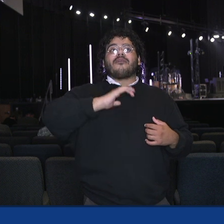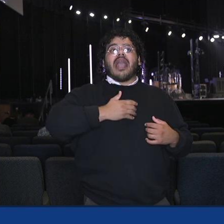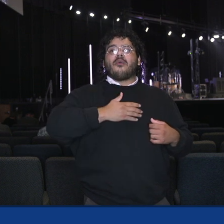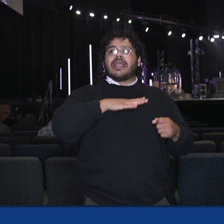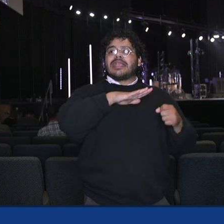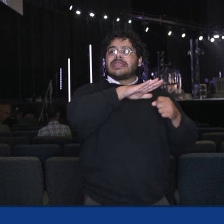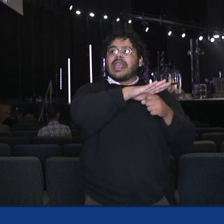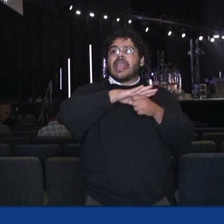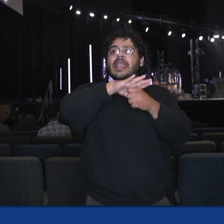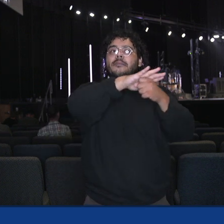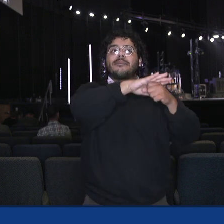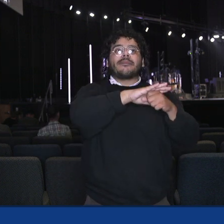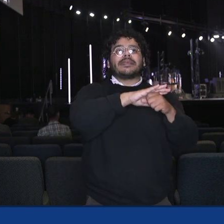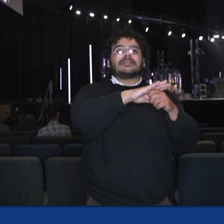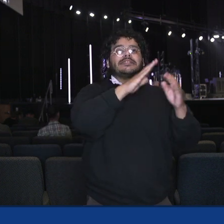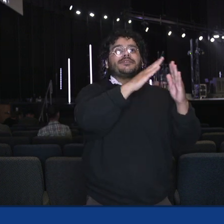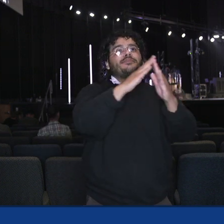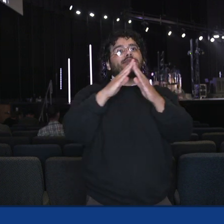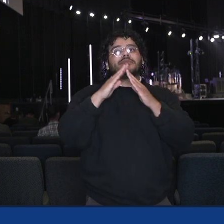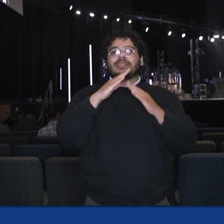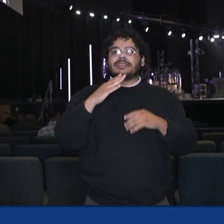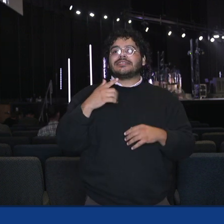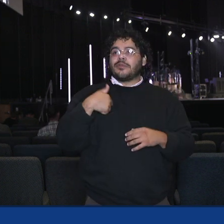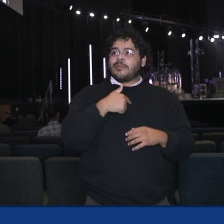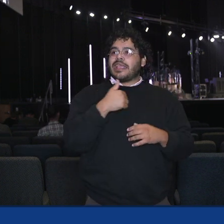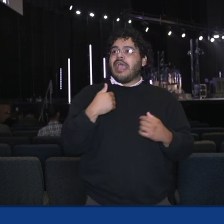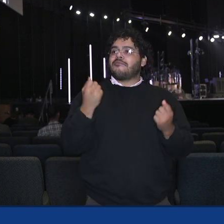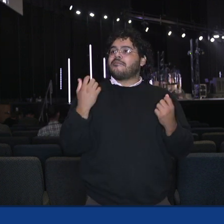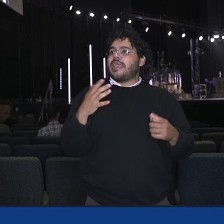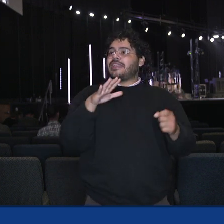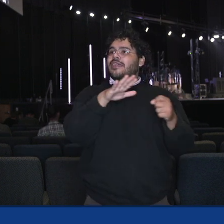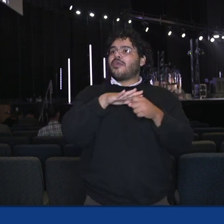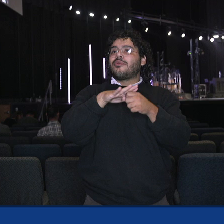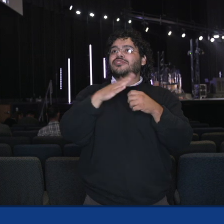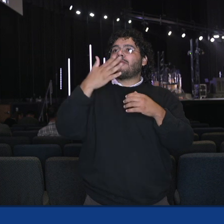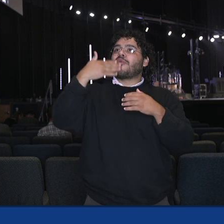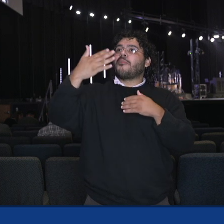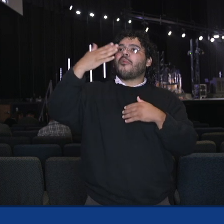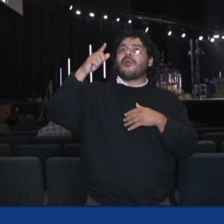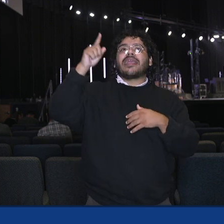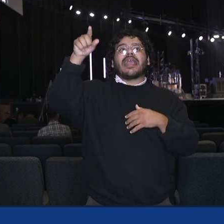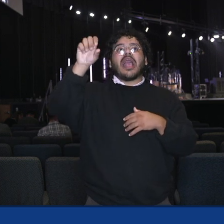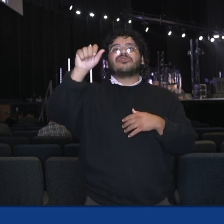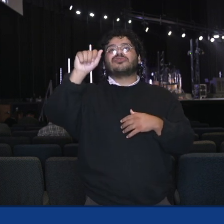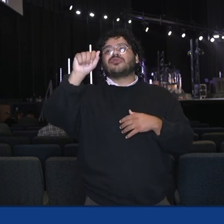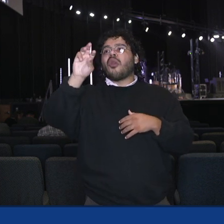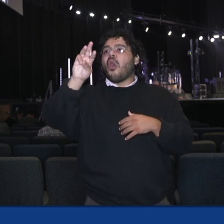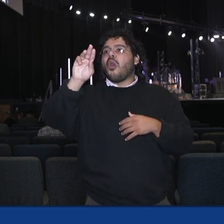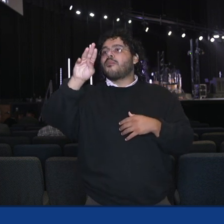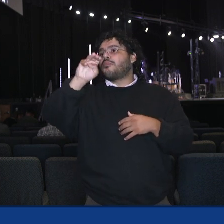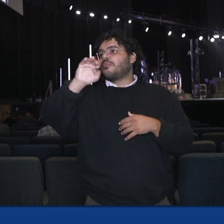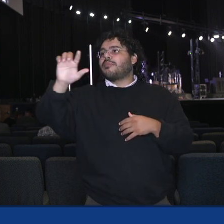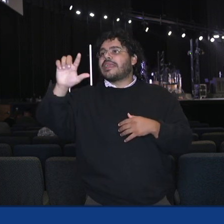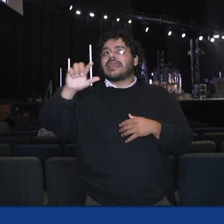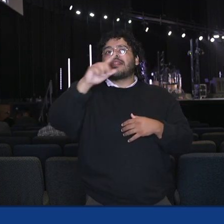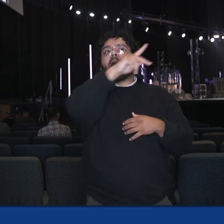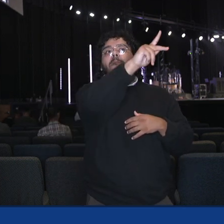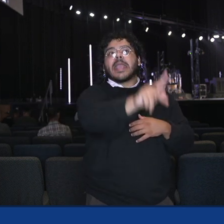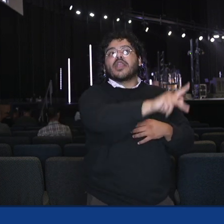So we are a church of campuses. So good morning over at Sawmill, at Pickerington, at